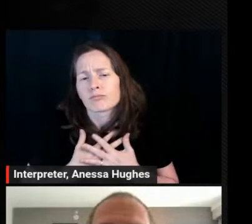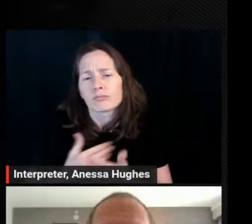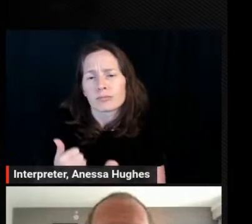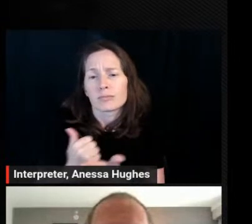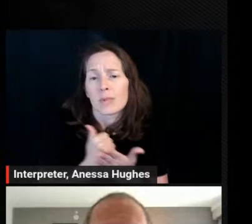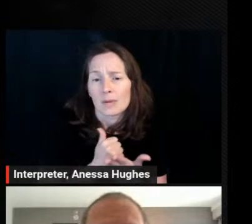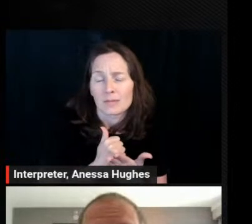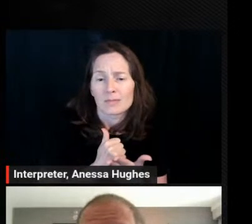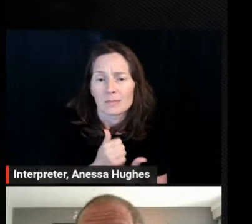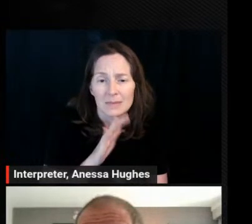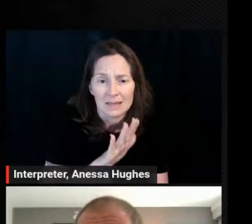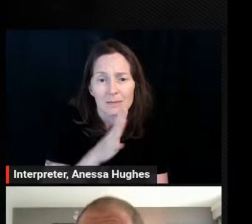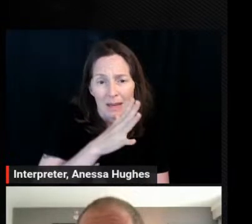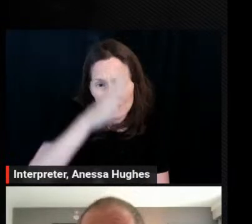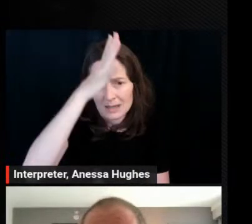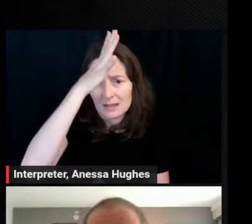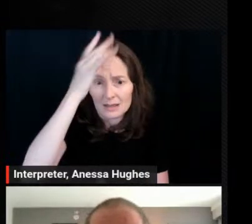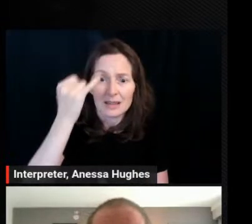address, Joseph Sinclair."